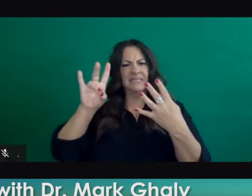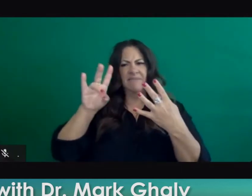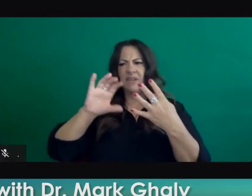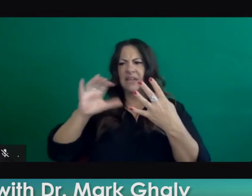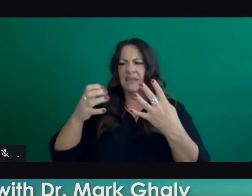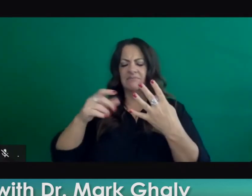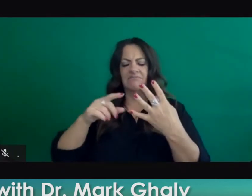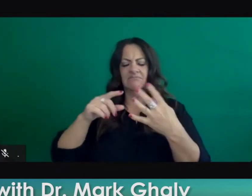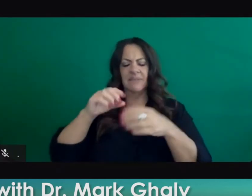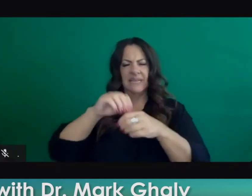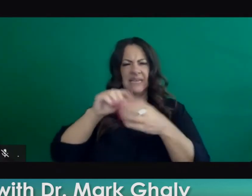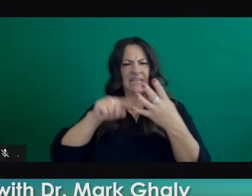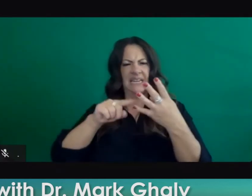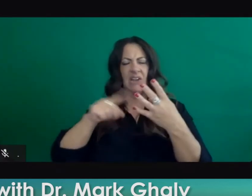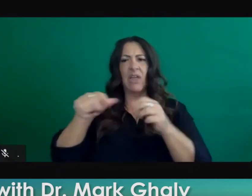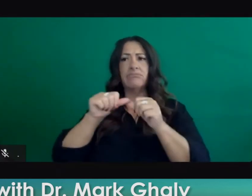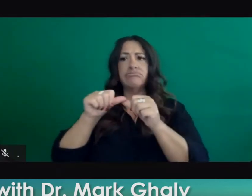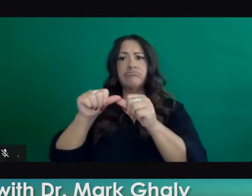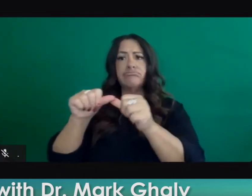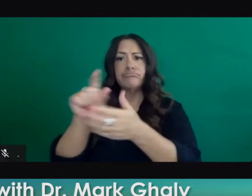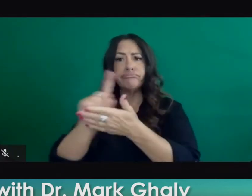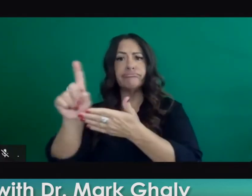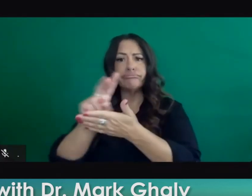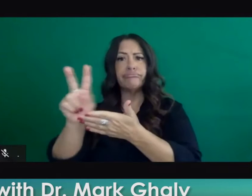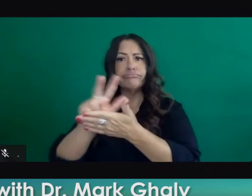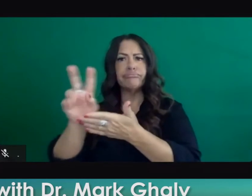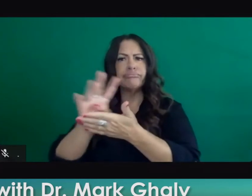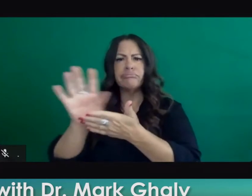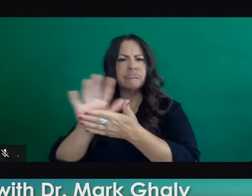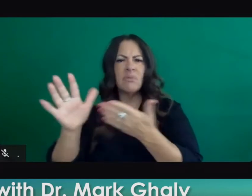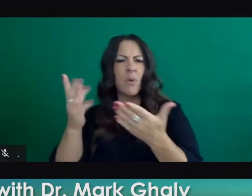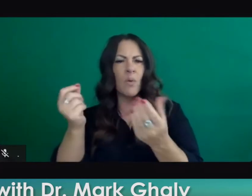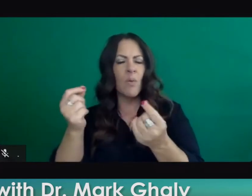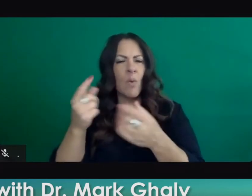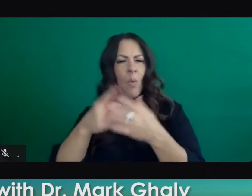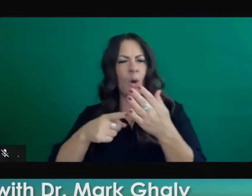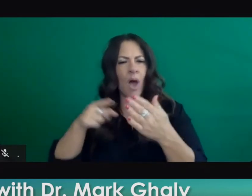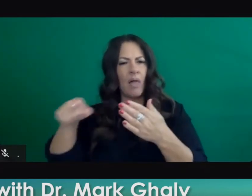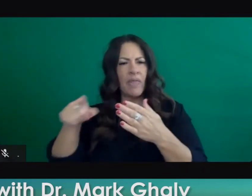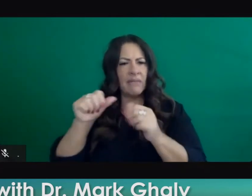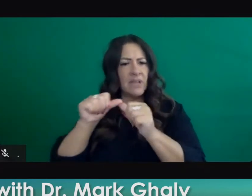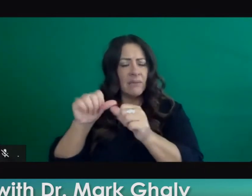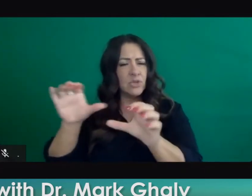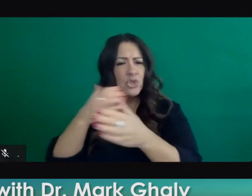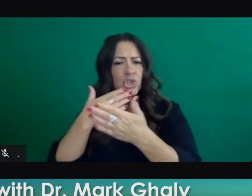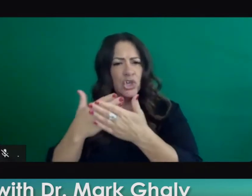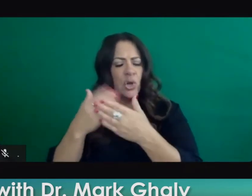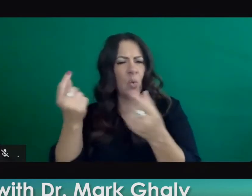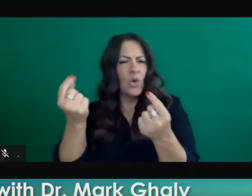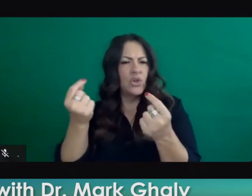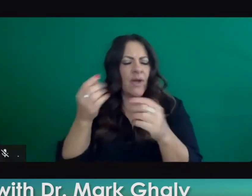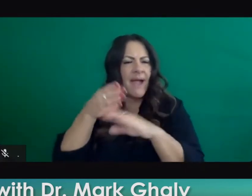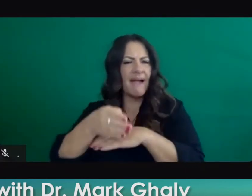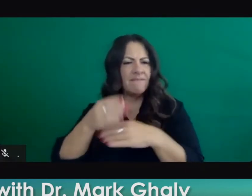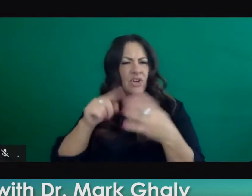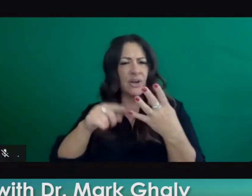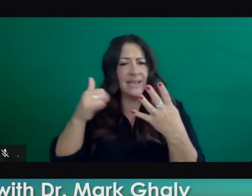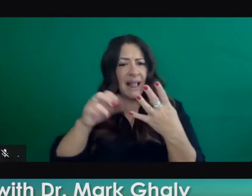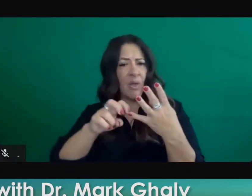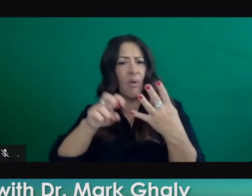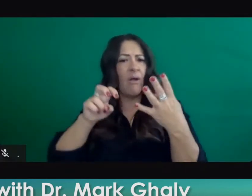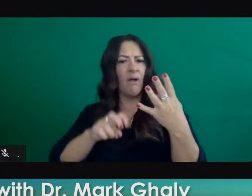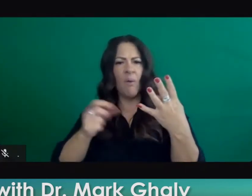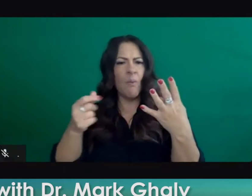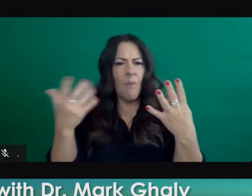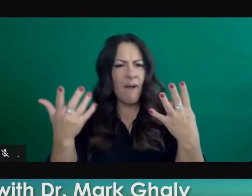Well, I think many of you heard, probably picked up that the governor said that this is our roadmap for the foreseeable